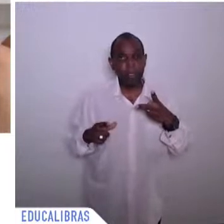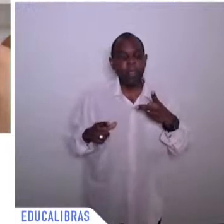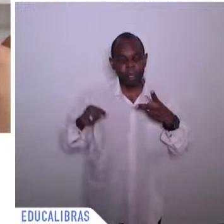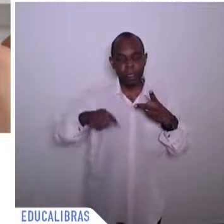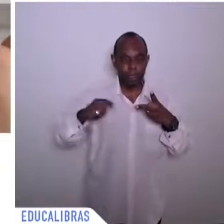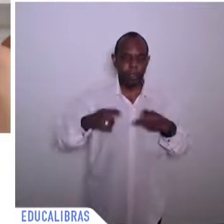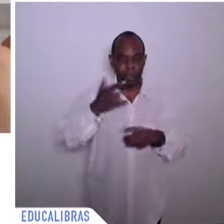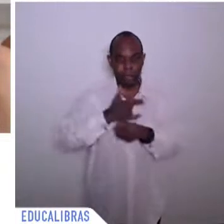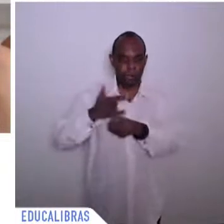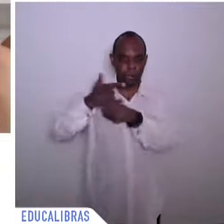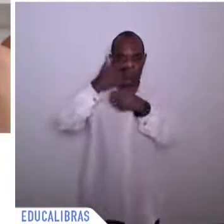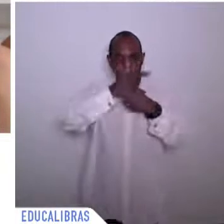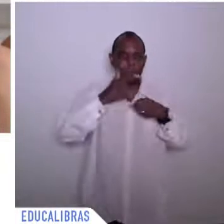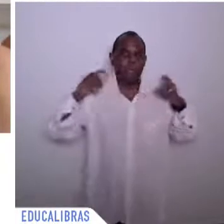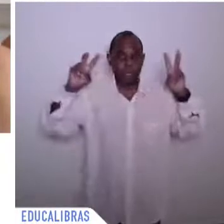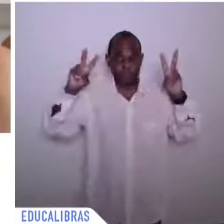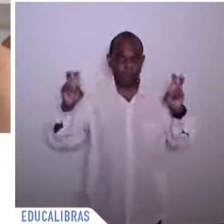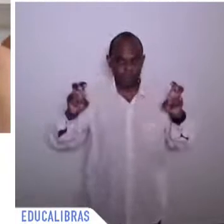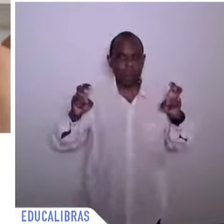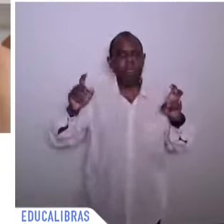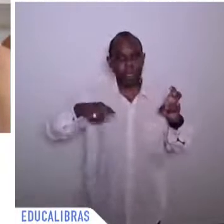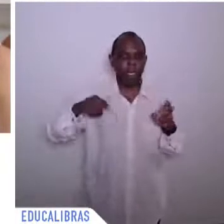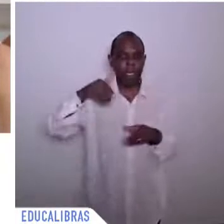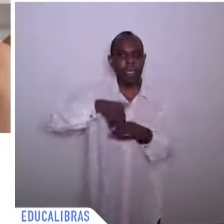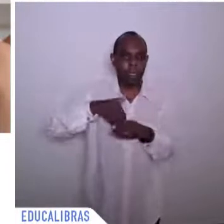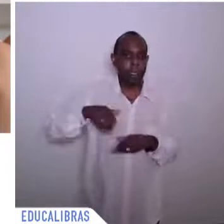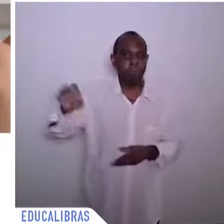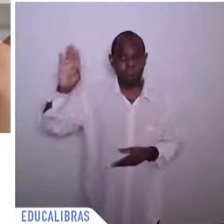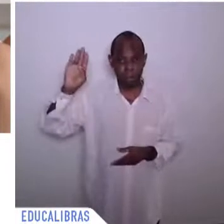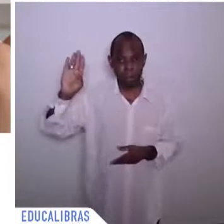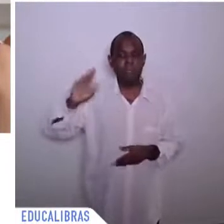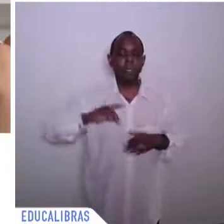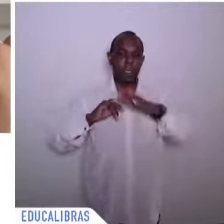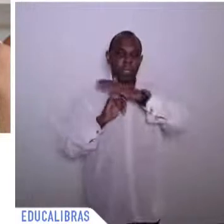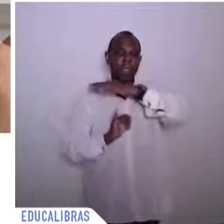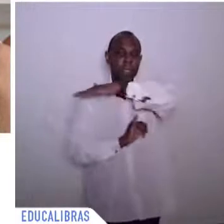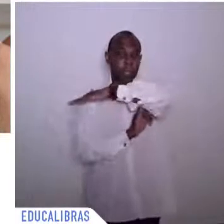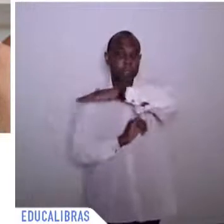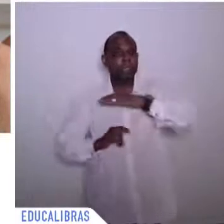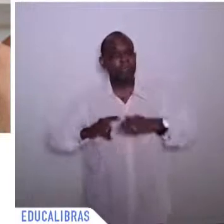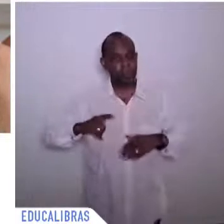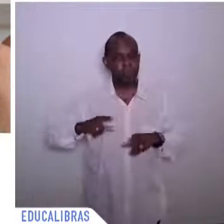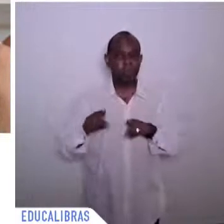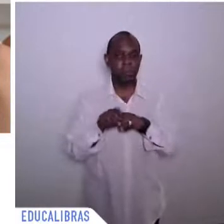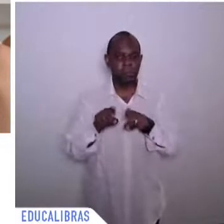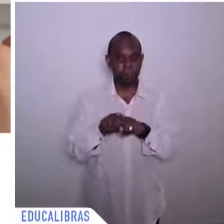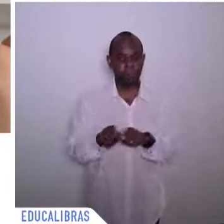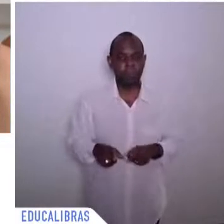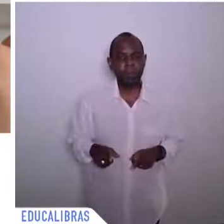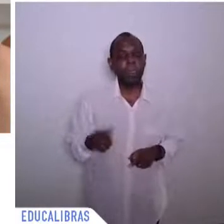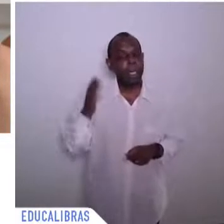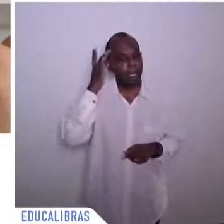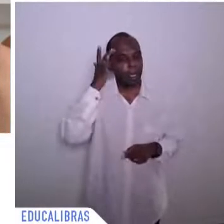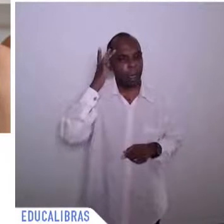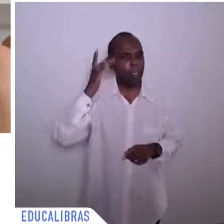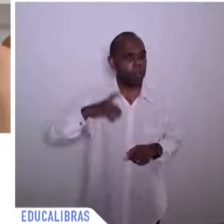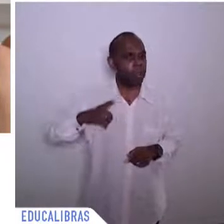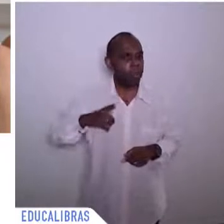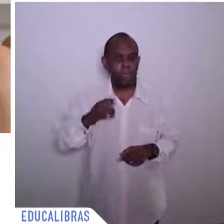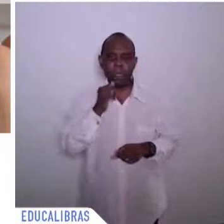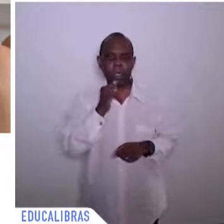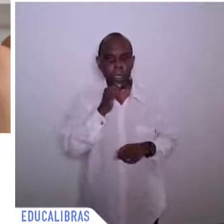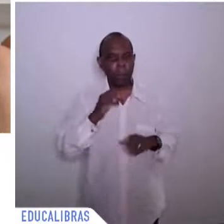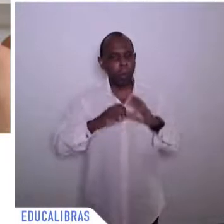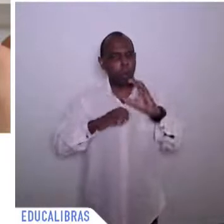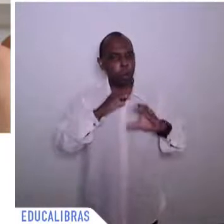want to congratulate you for the composition of this panel, a panel about institutions and election, because